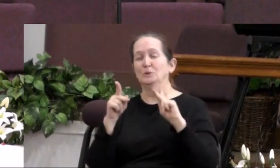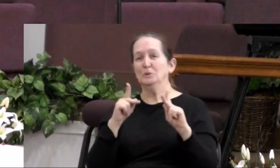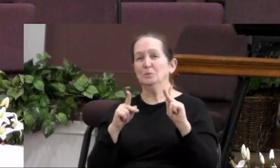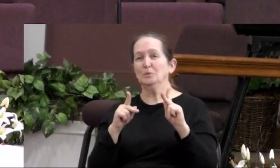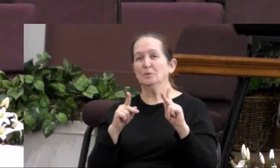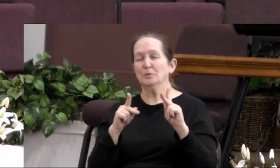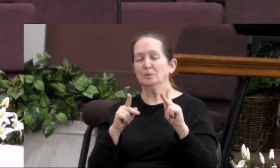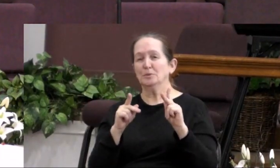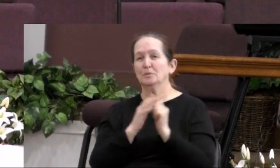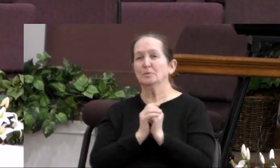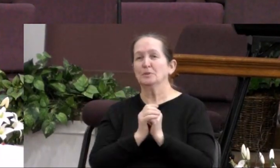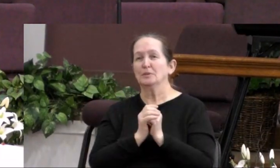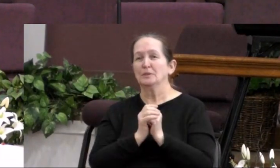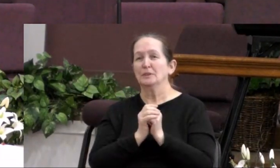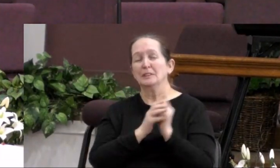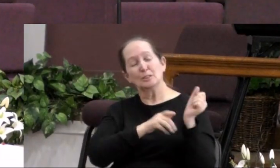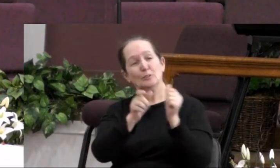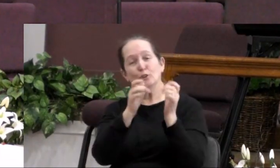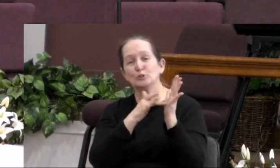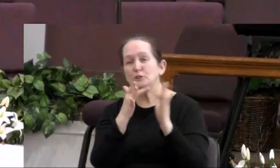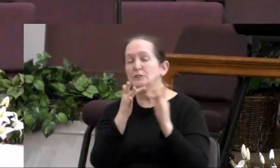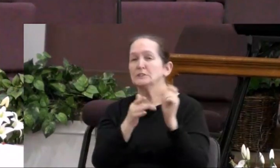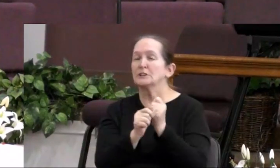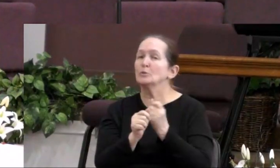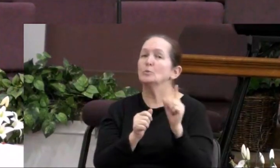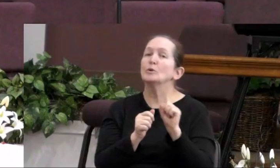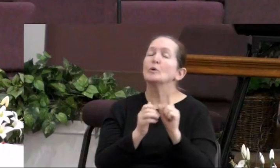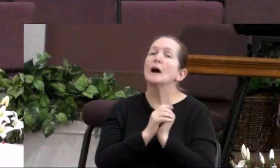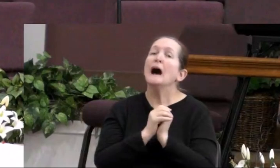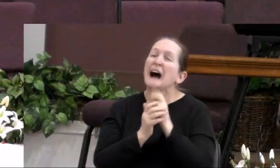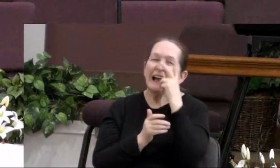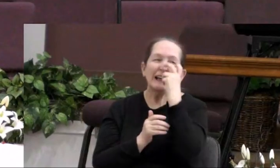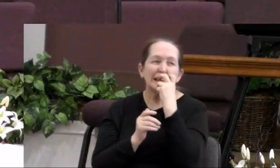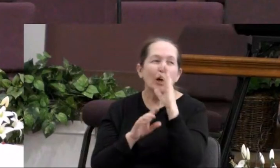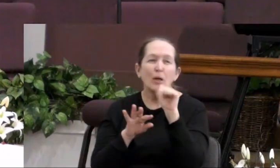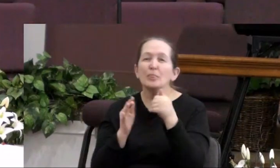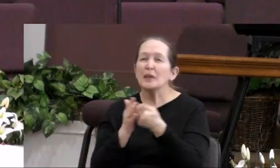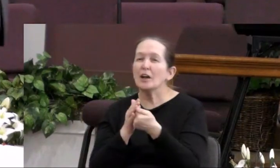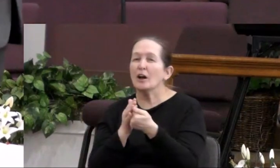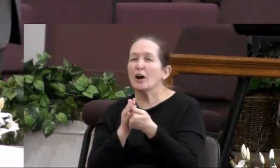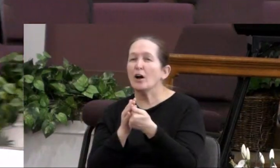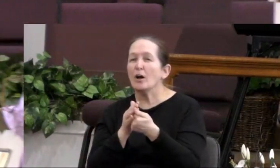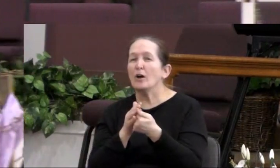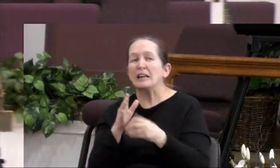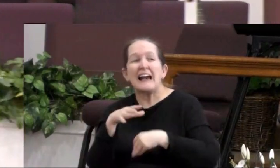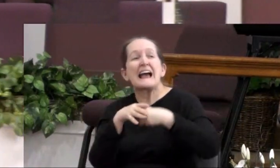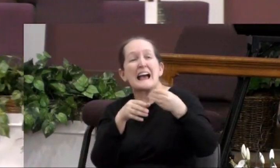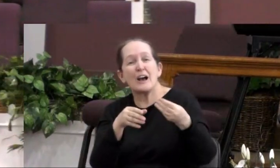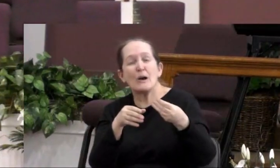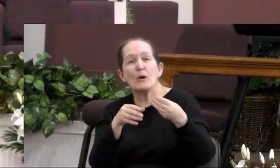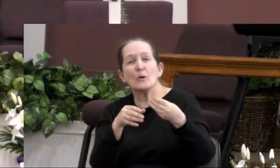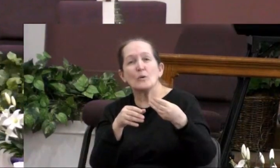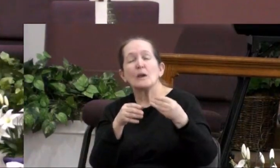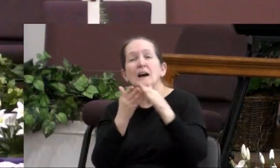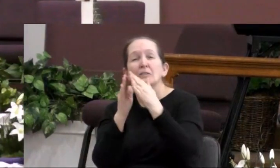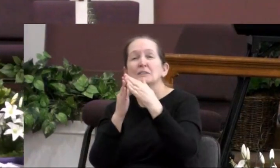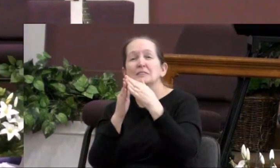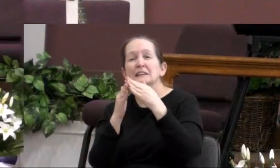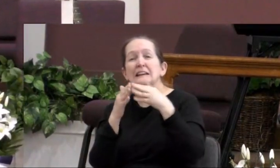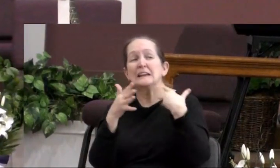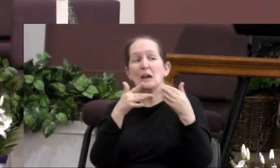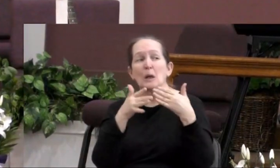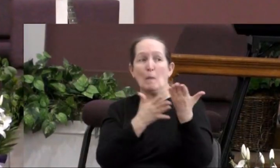that is drawn wherever Jesus is, I doubt they all made it out of the city gate before Jesus